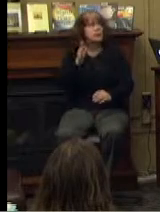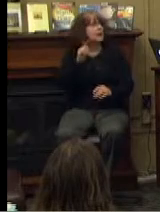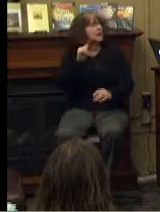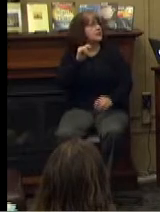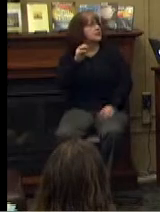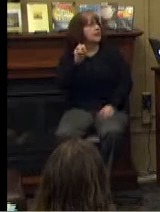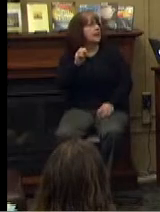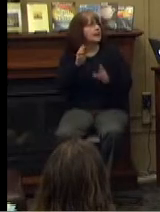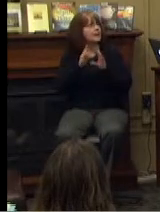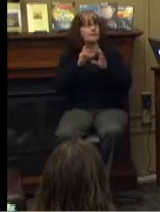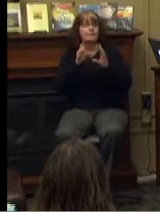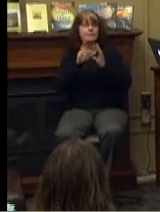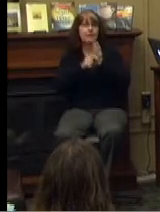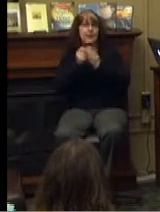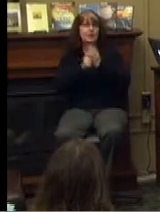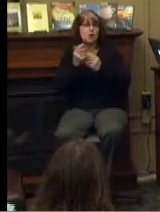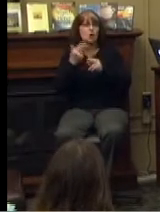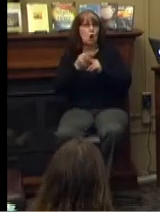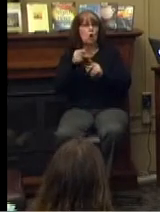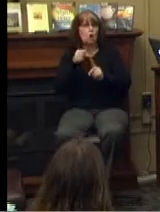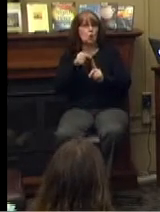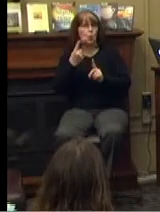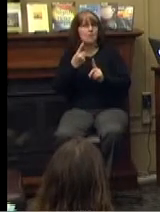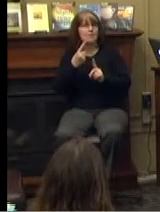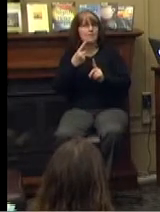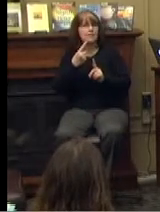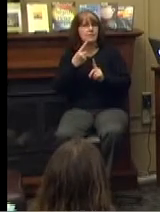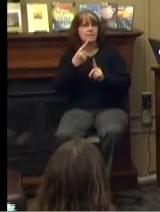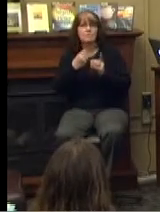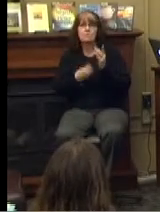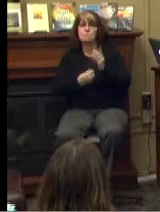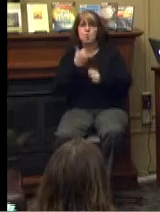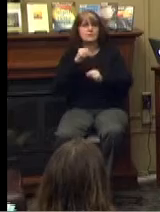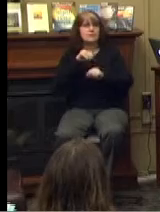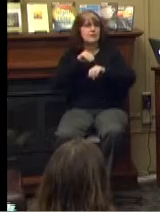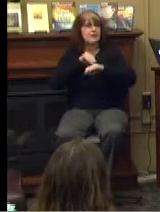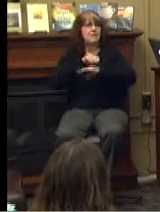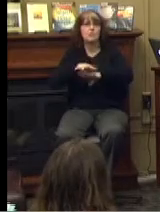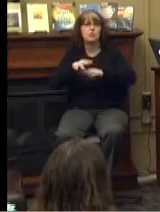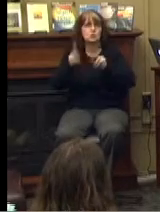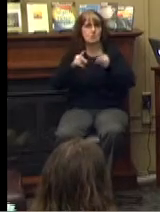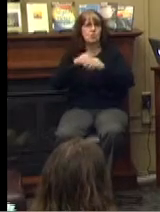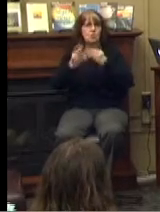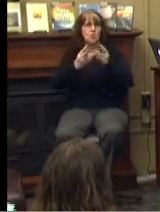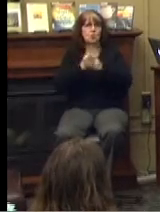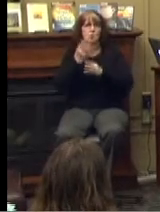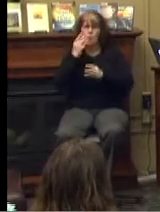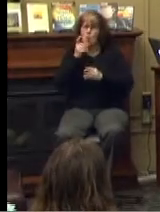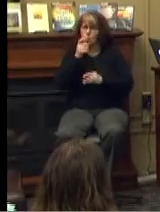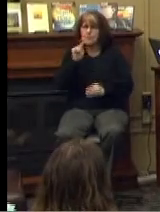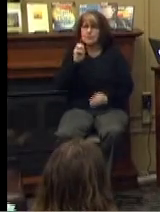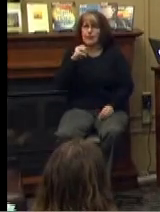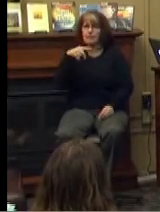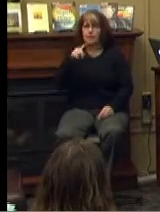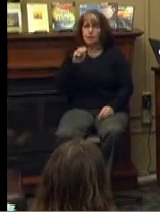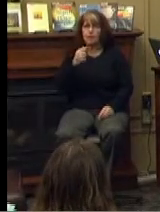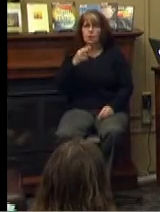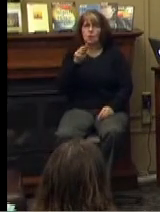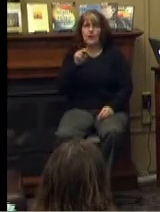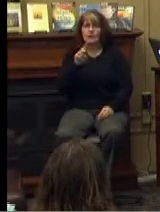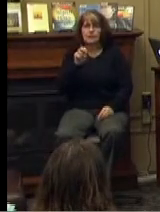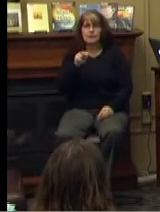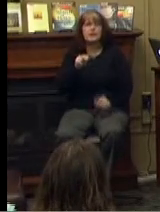most influential people in the world. Do you guys know who Temple Grandin is? Okay. So Temple Grandin was born on the autism